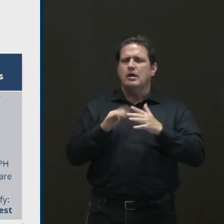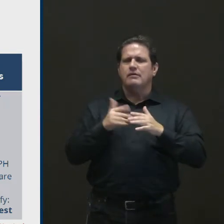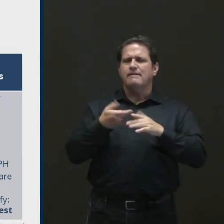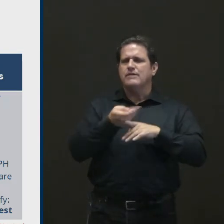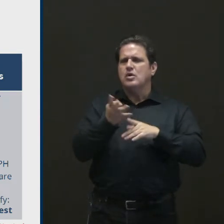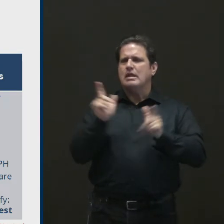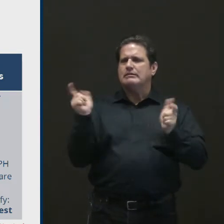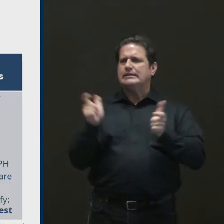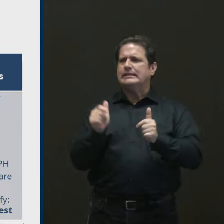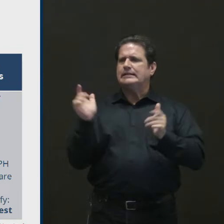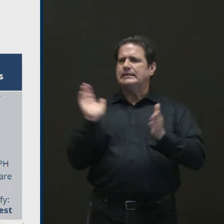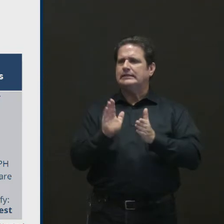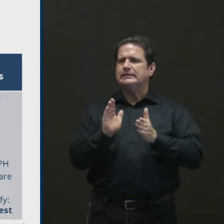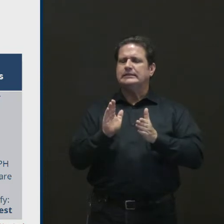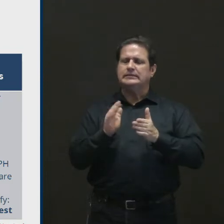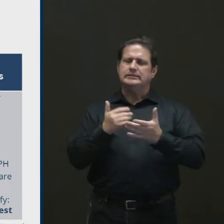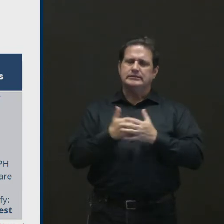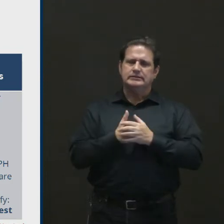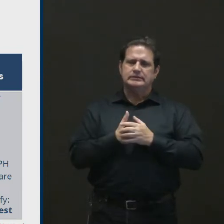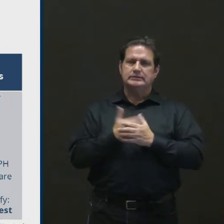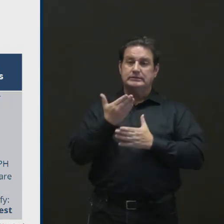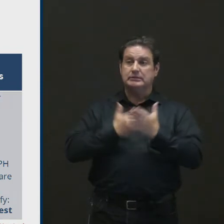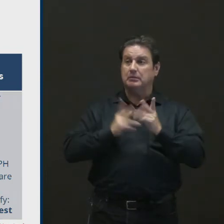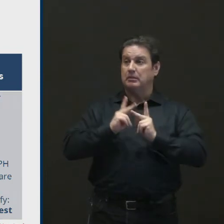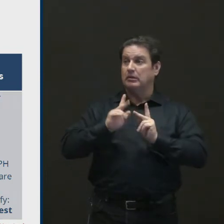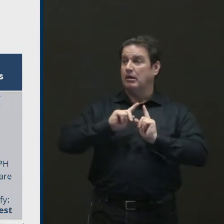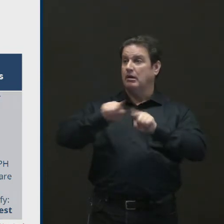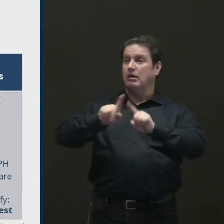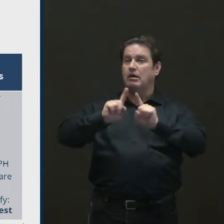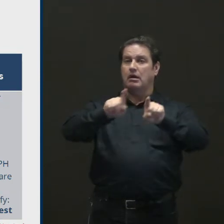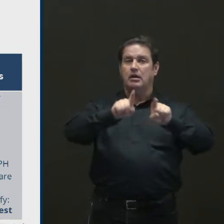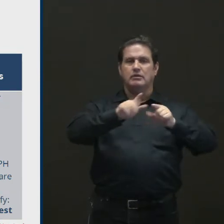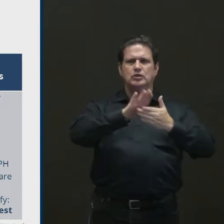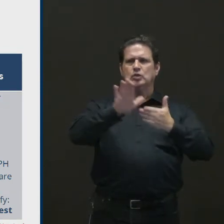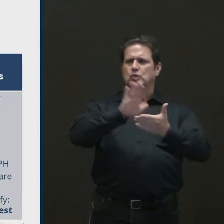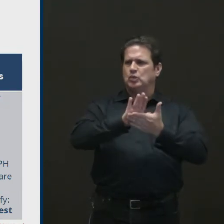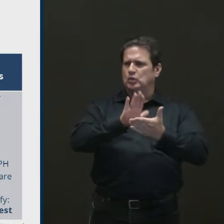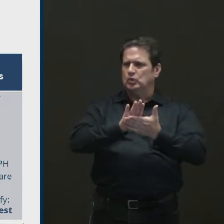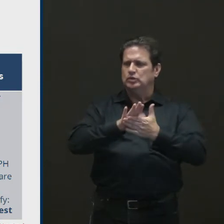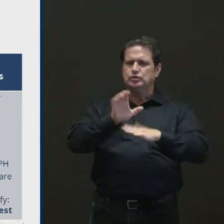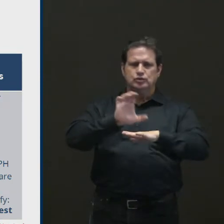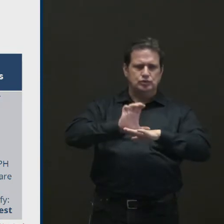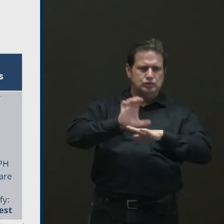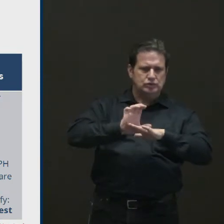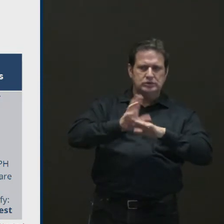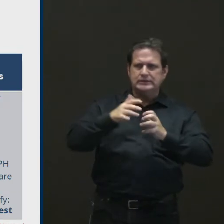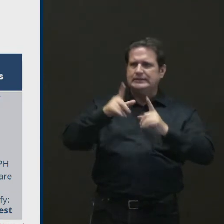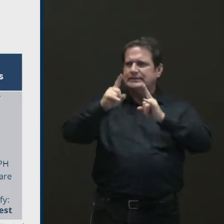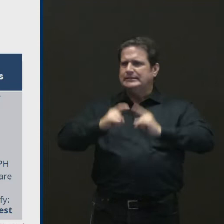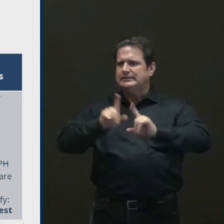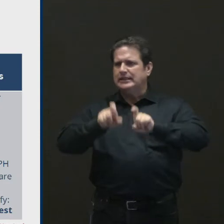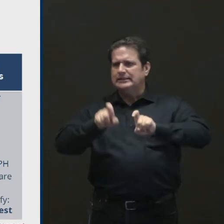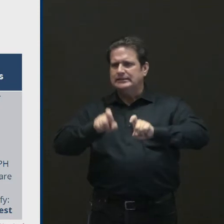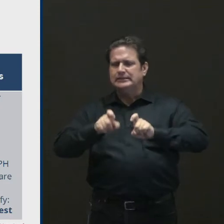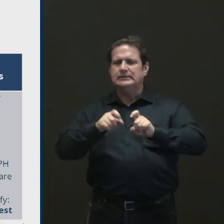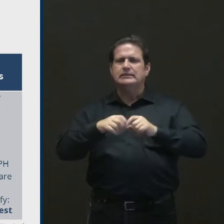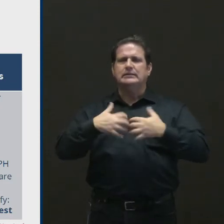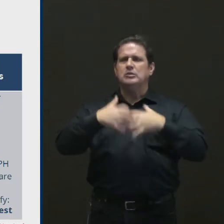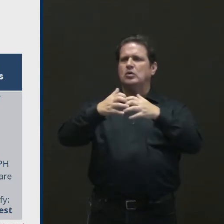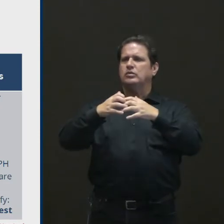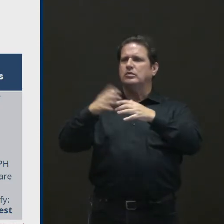that labor pool that has been going to the different schools or church groups, et cetera, to do these testing events and moving